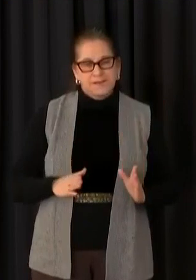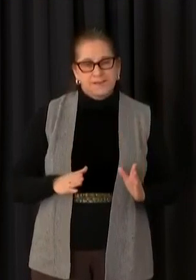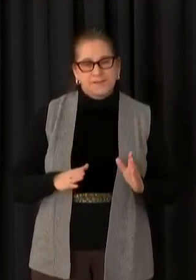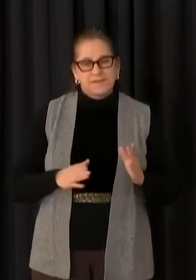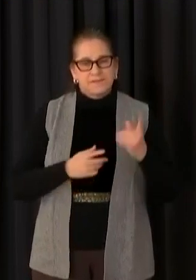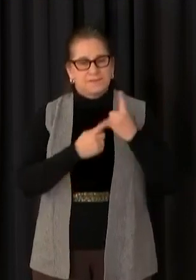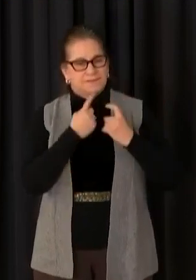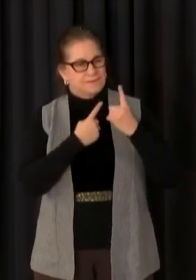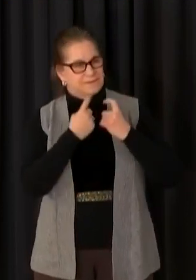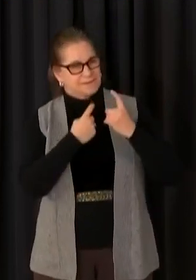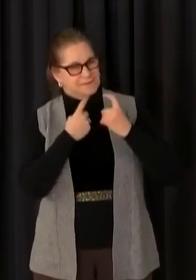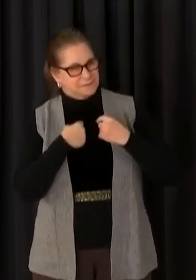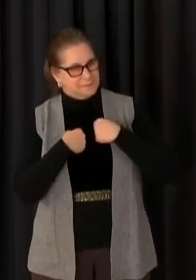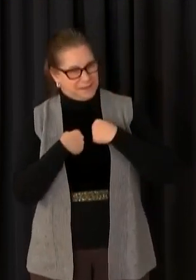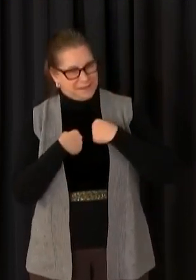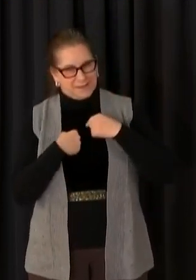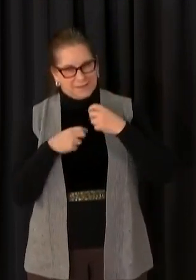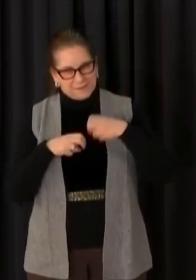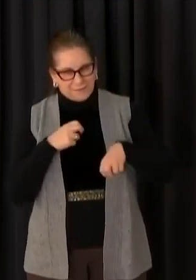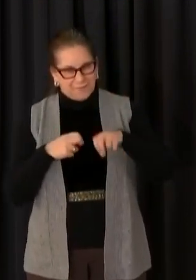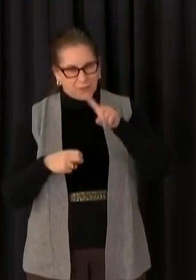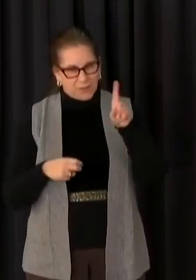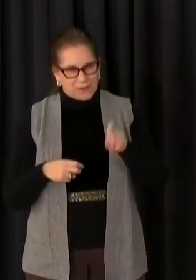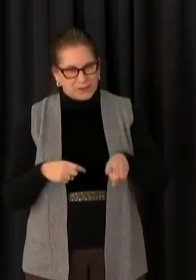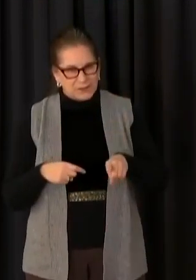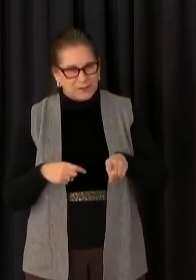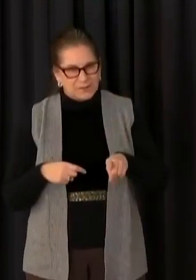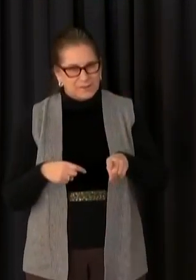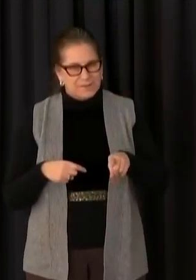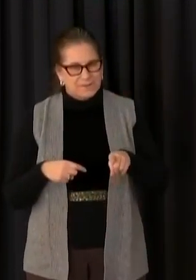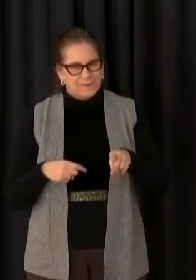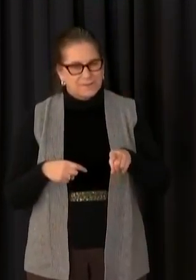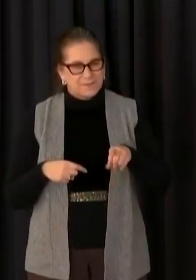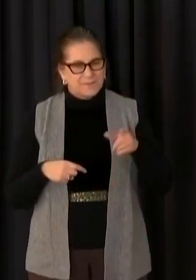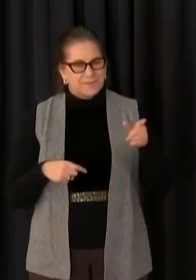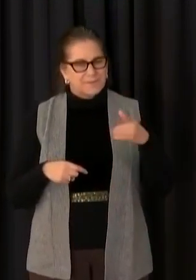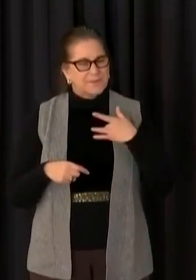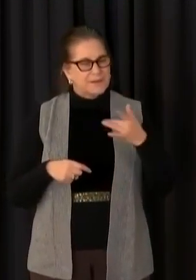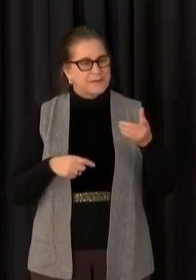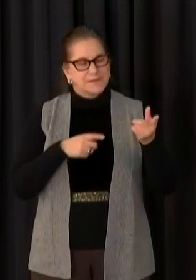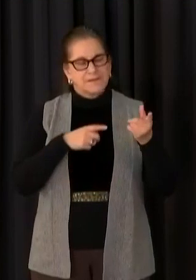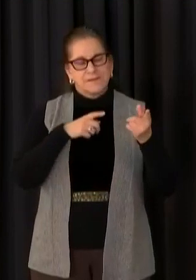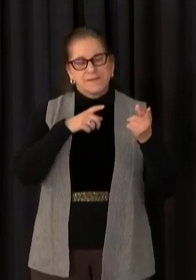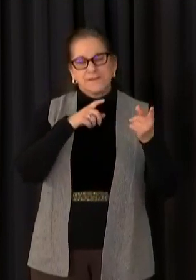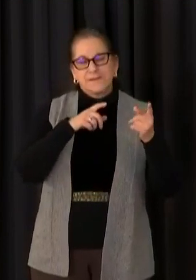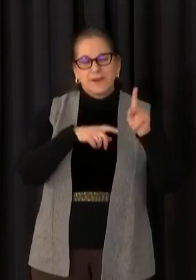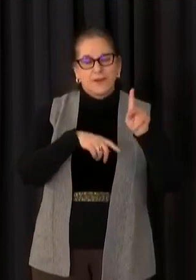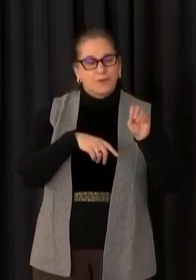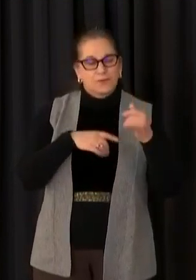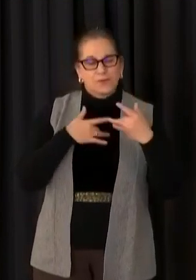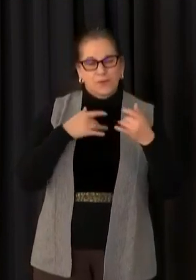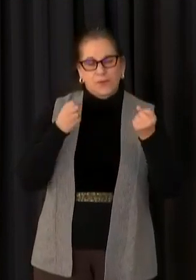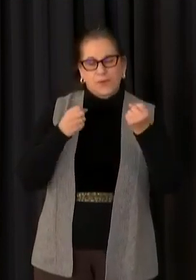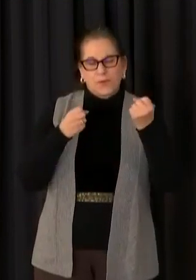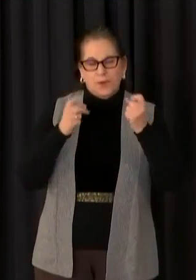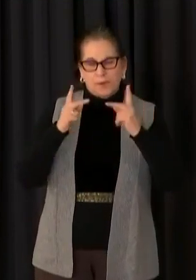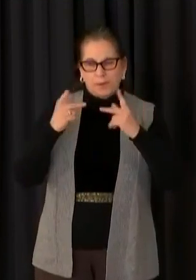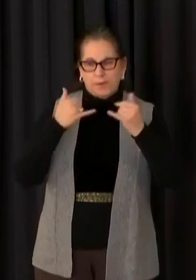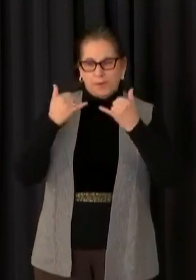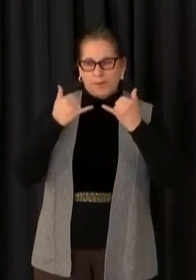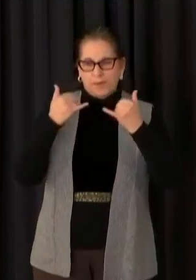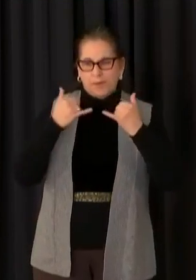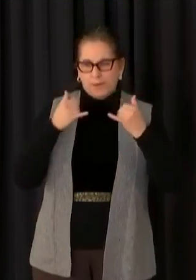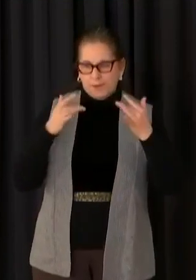himself ask tough questions, but he always reserves time for people to call in, so you can hear directly from